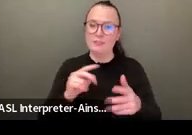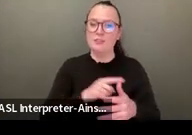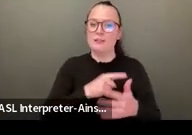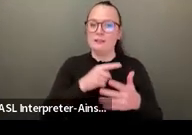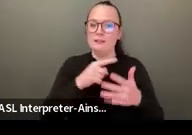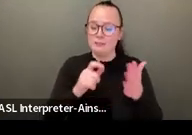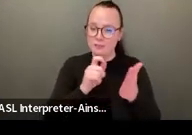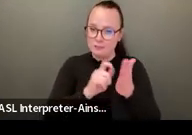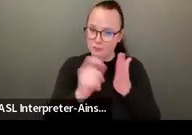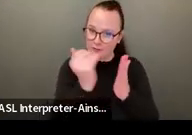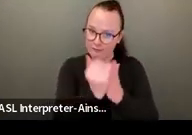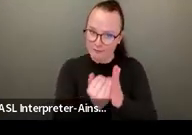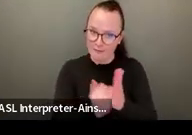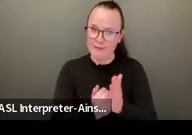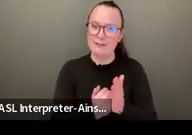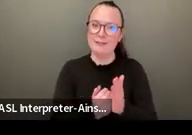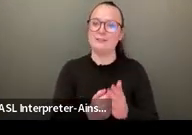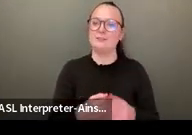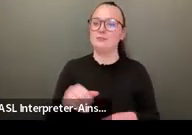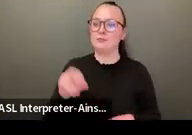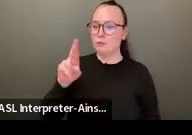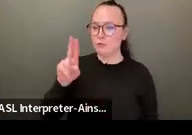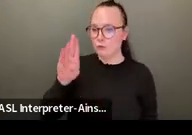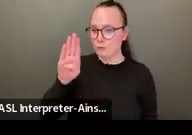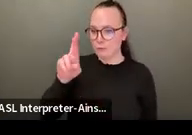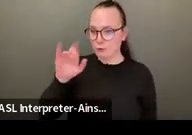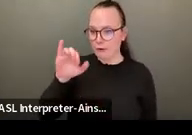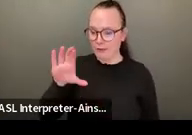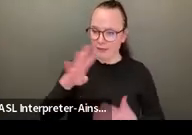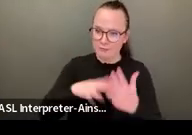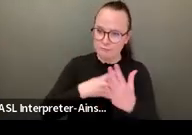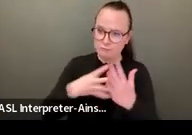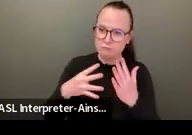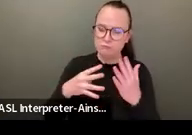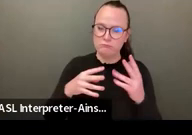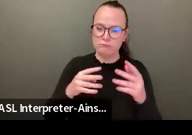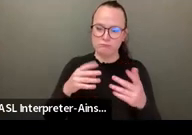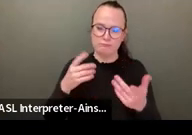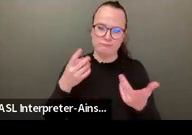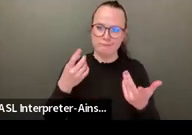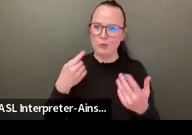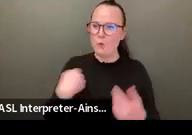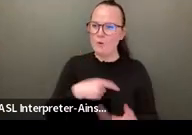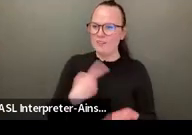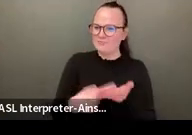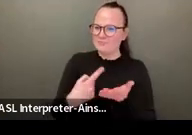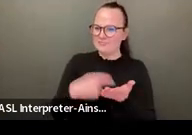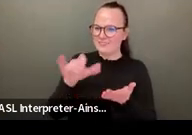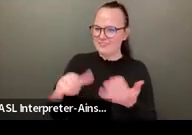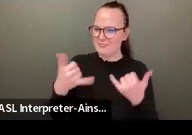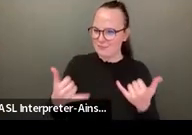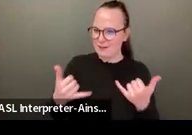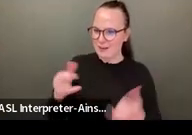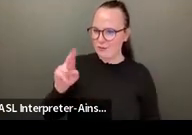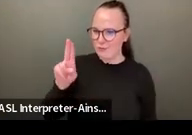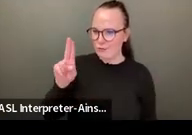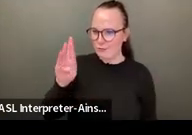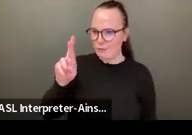rubric, please attach it to the IEP. And we are having conversations about rubrics right now to make sure